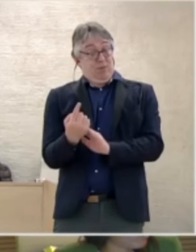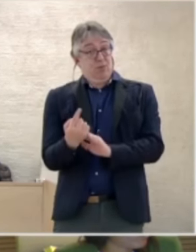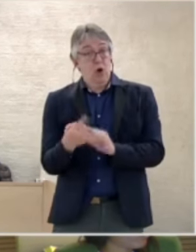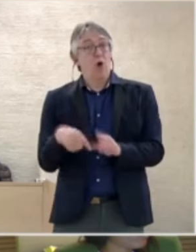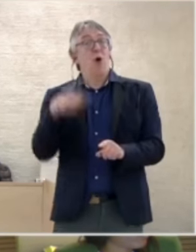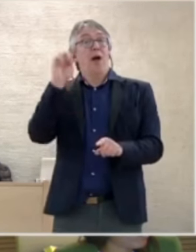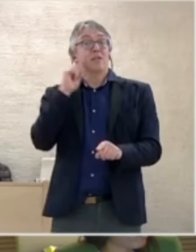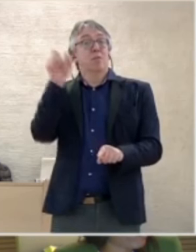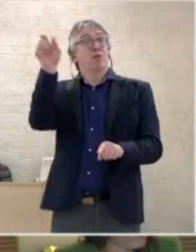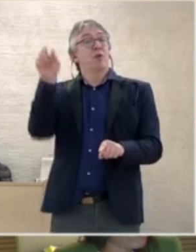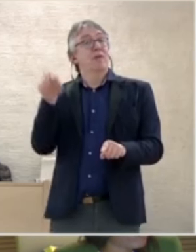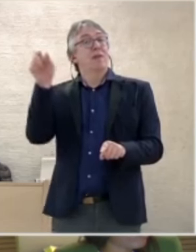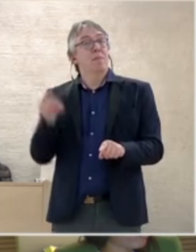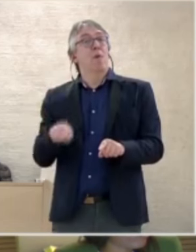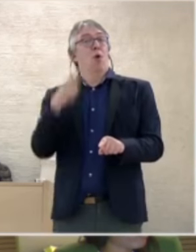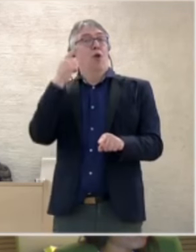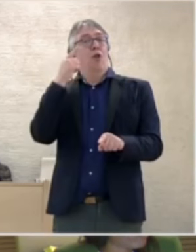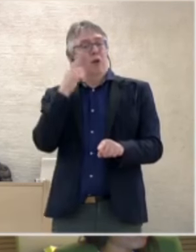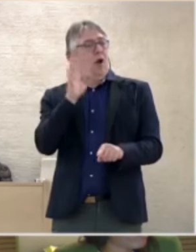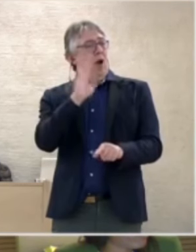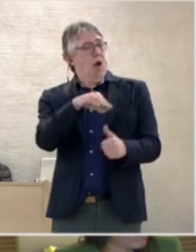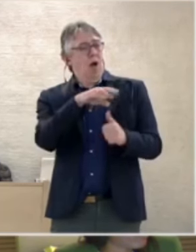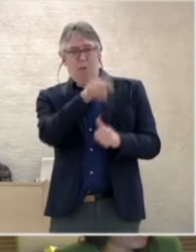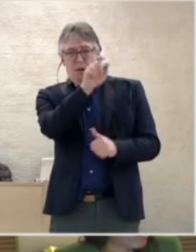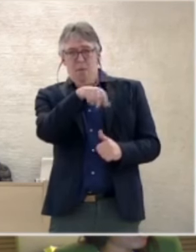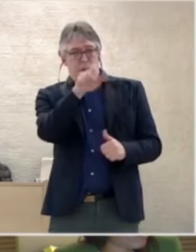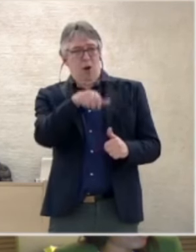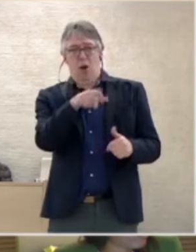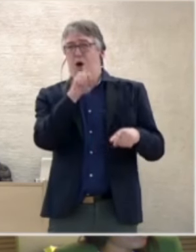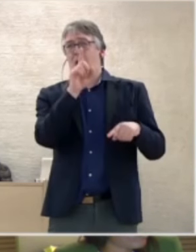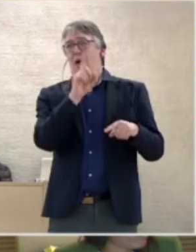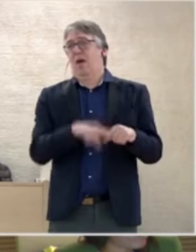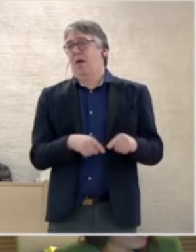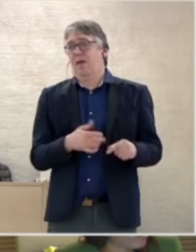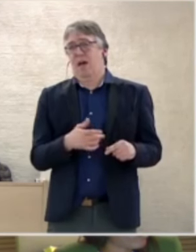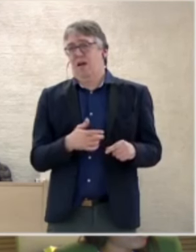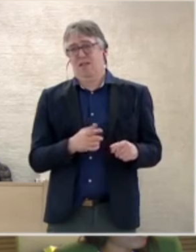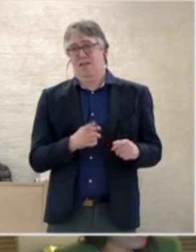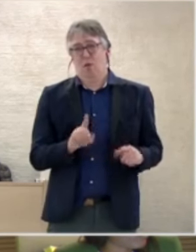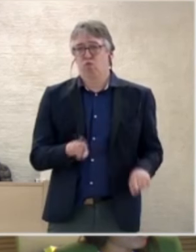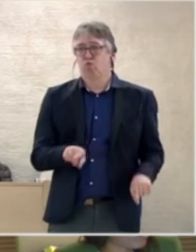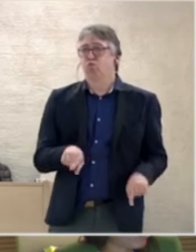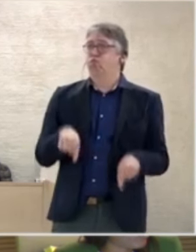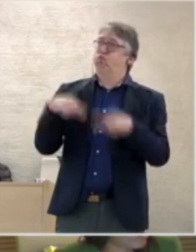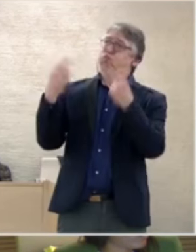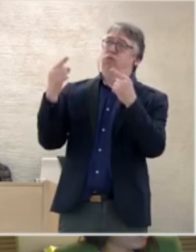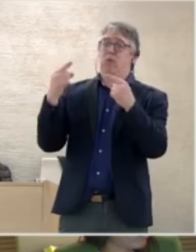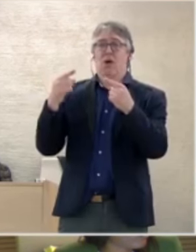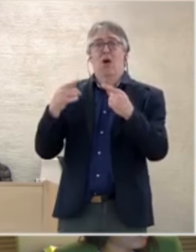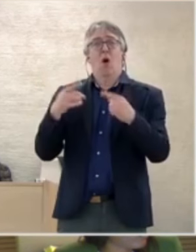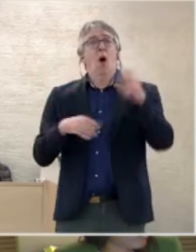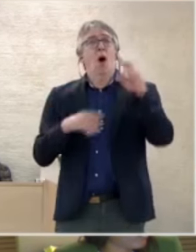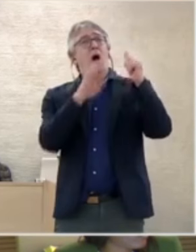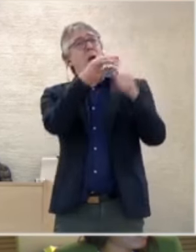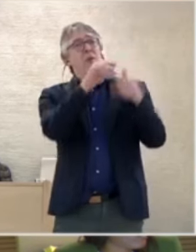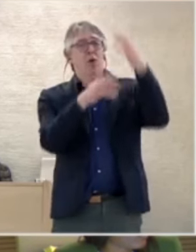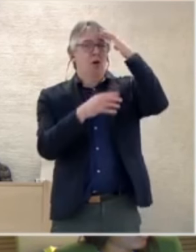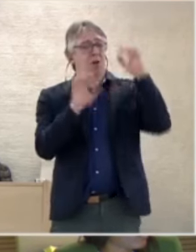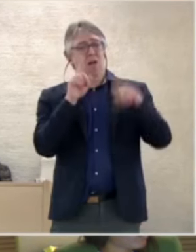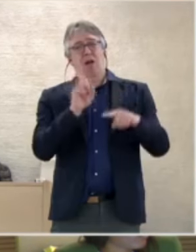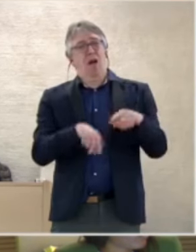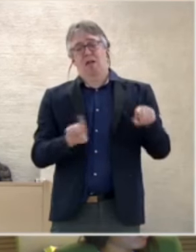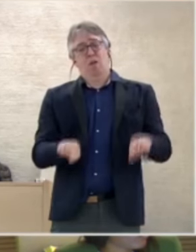Azerbaijanis thought that Armenians were people who could not raise their hands against the civilian population. We were